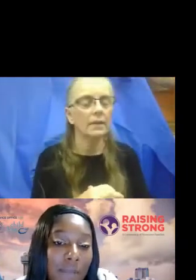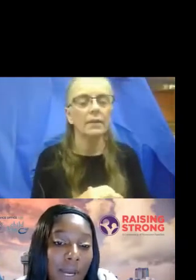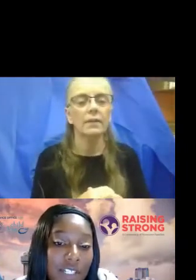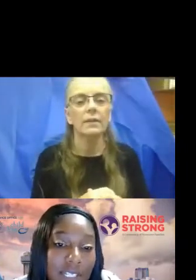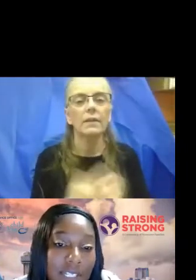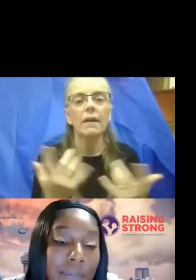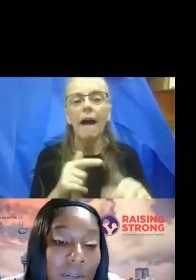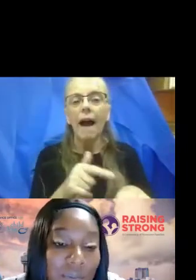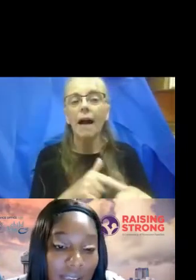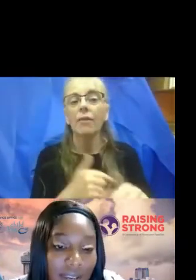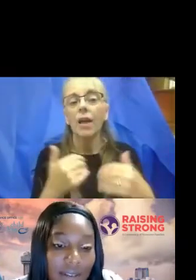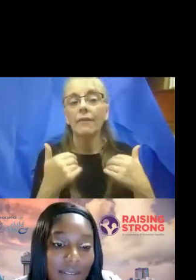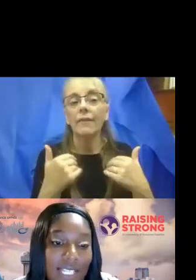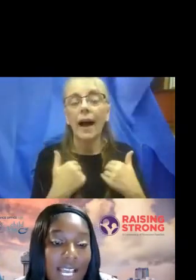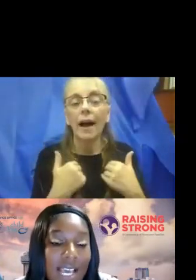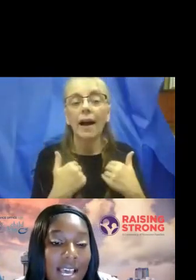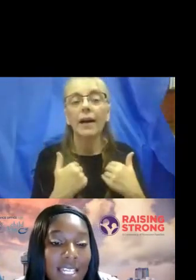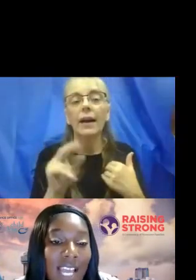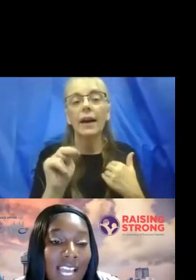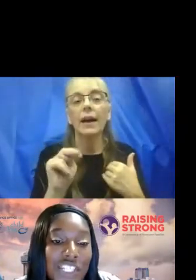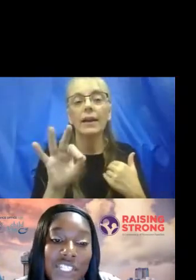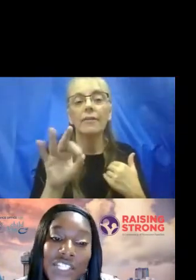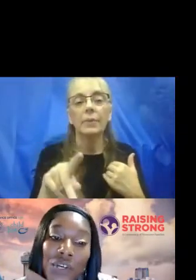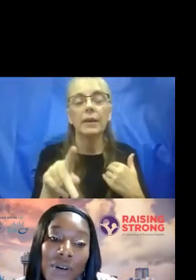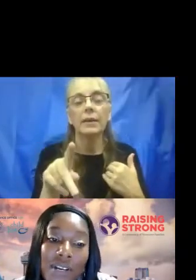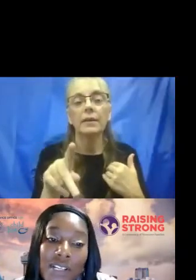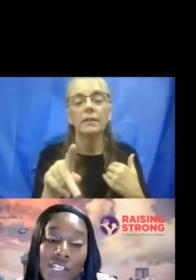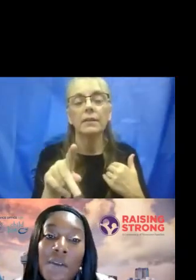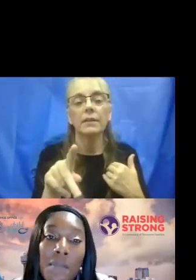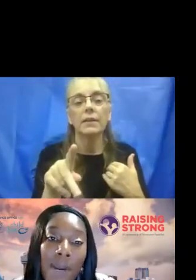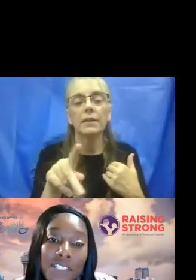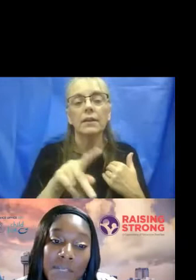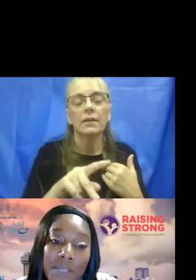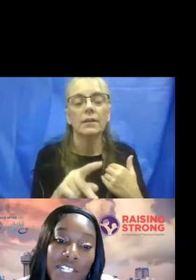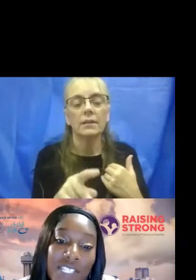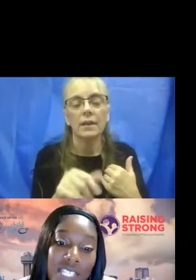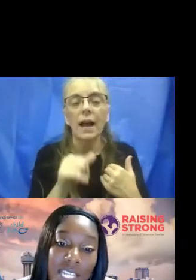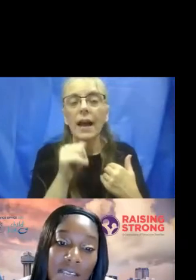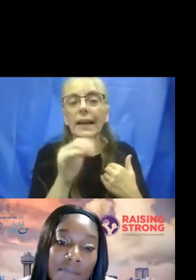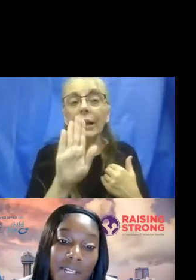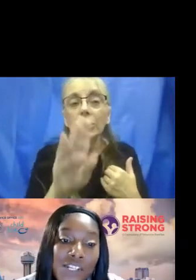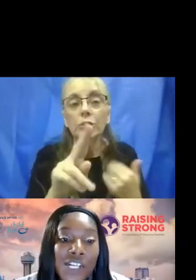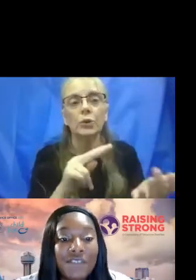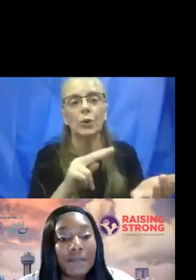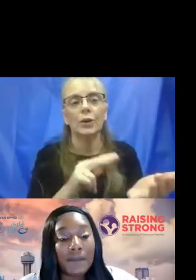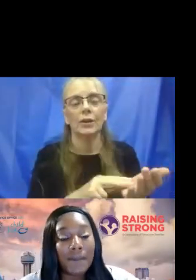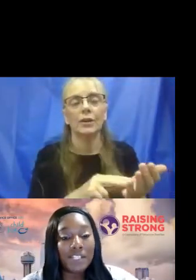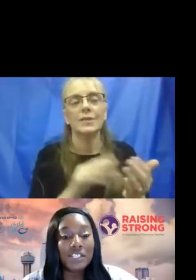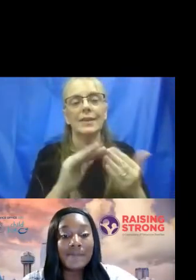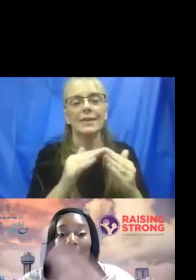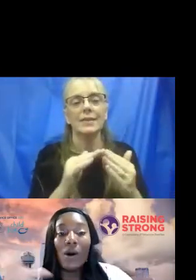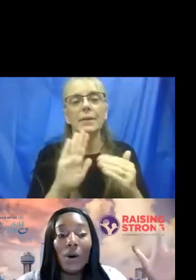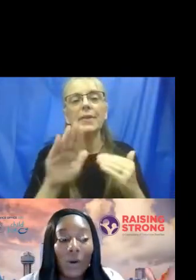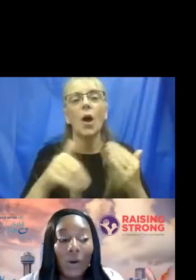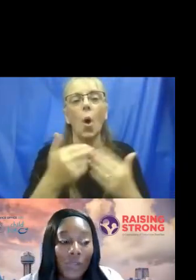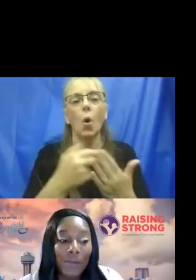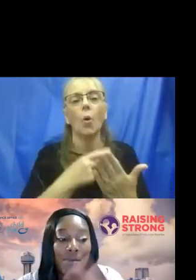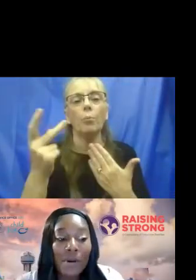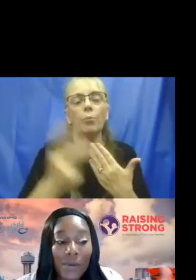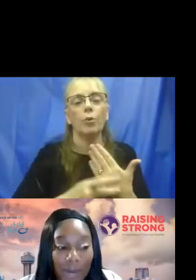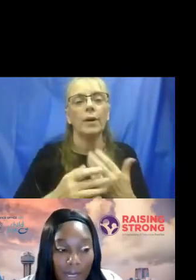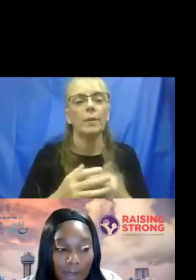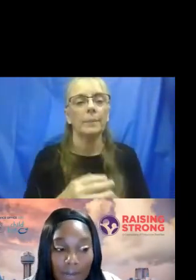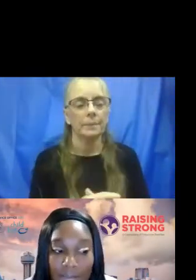Nurse Family Partnership been around? Not just your Nurse Family Partnership in your city, but Nurse Family Partnership as a whole,